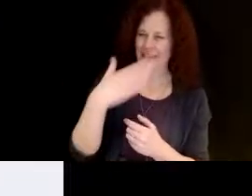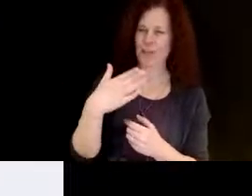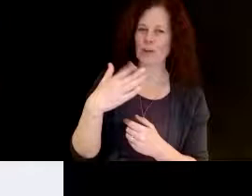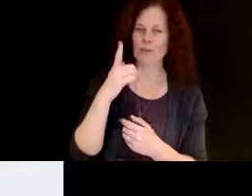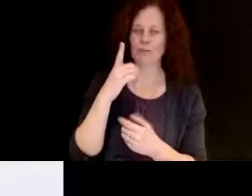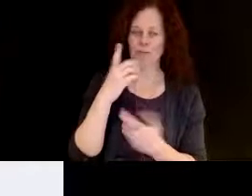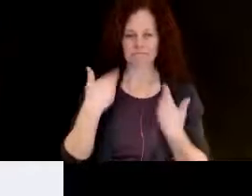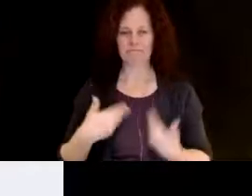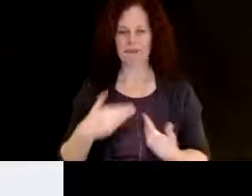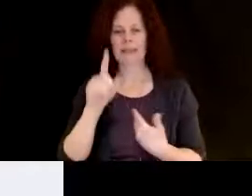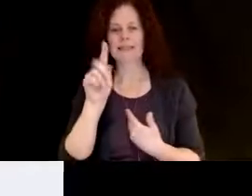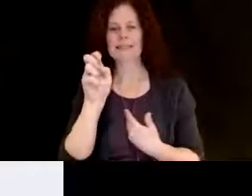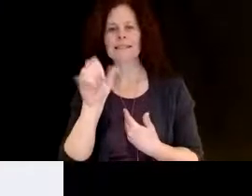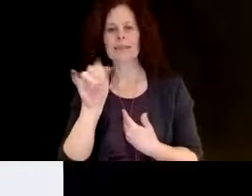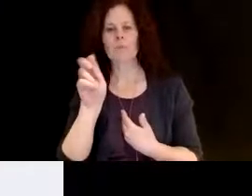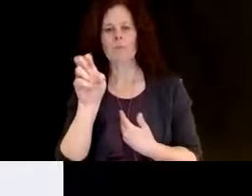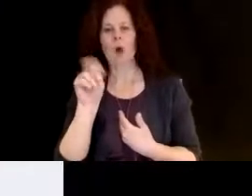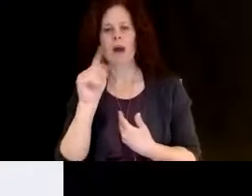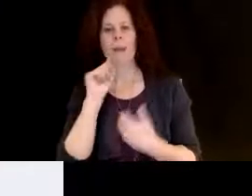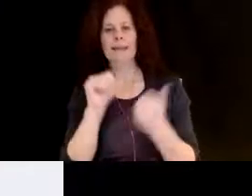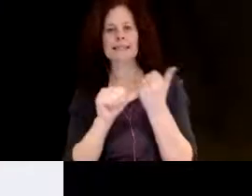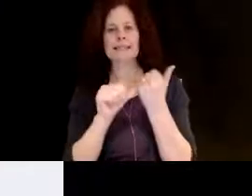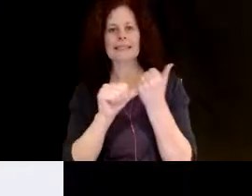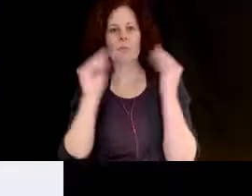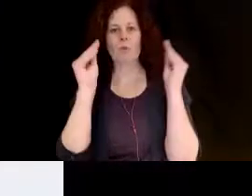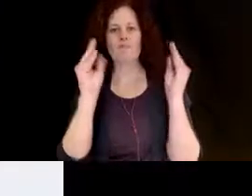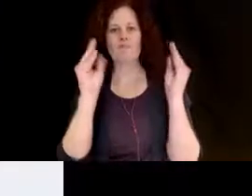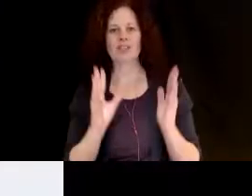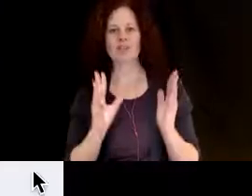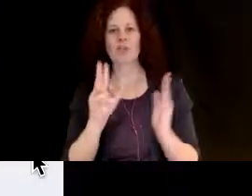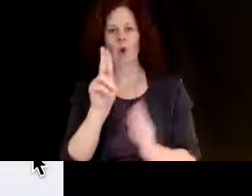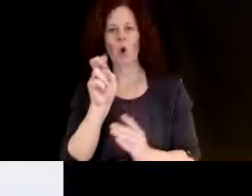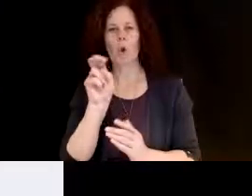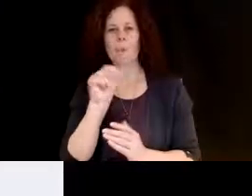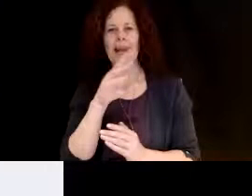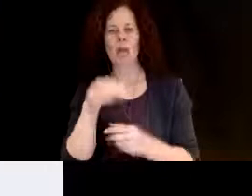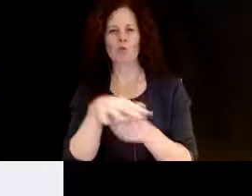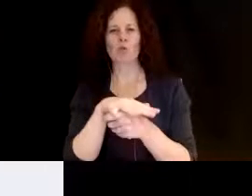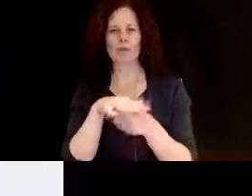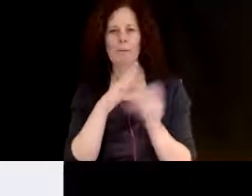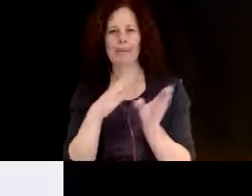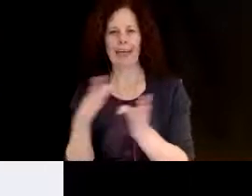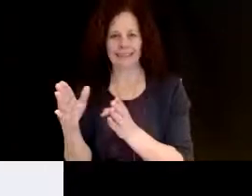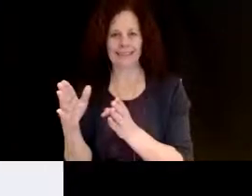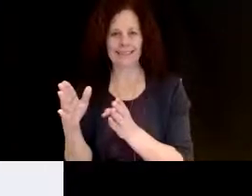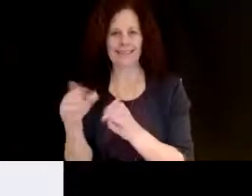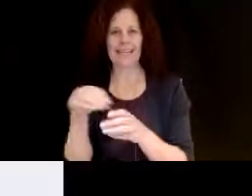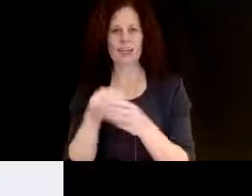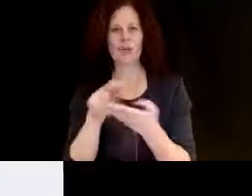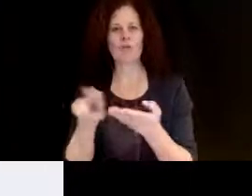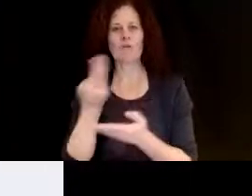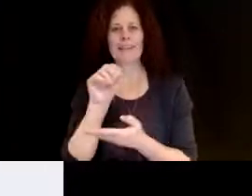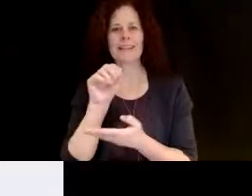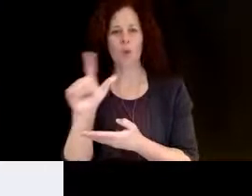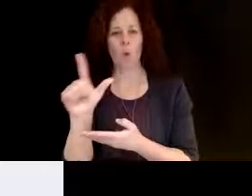name is Lindsay Braun. I'm an assistant professor of urban and regional planning at the University of Illinois at Urbana-Champaign. I